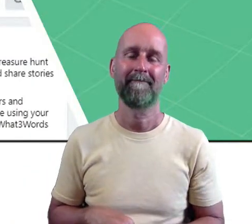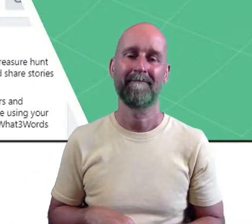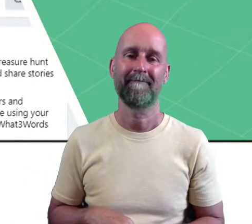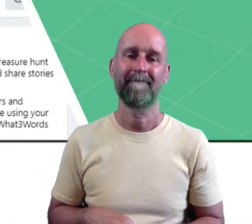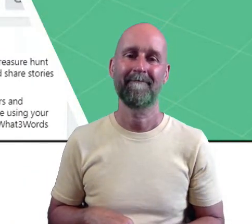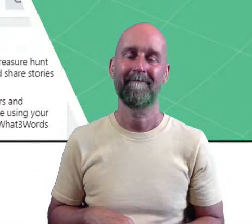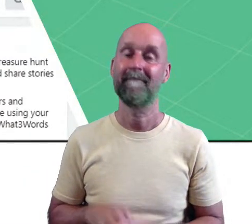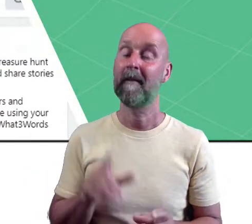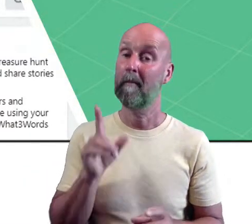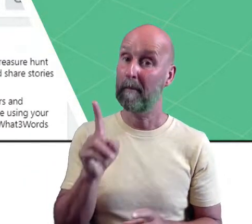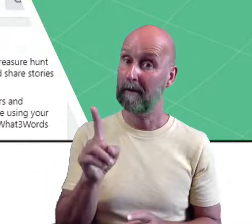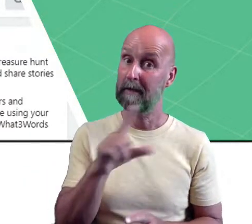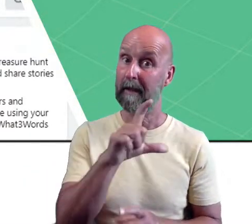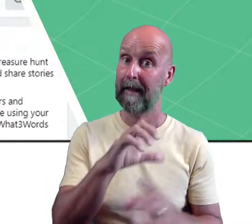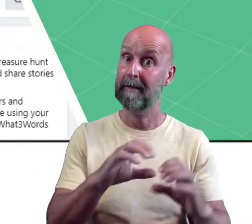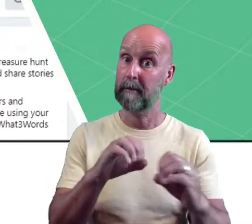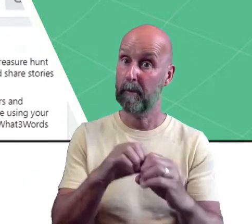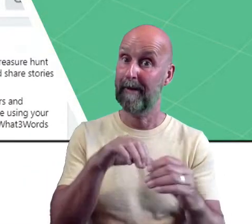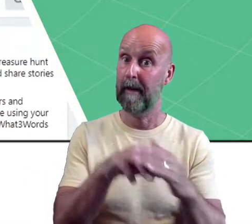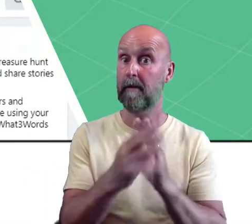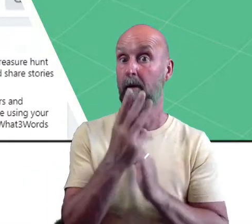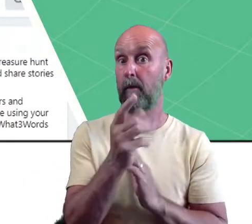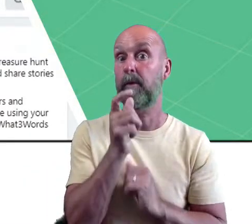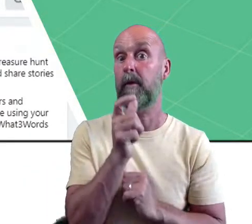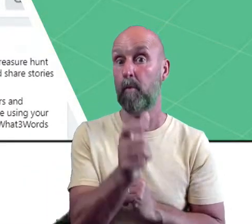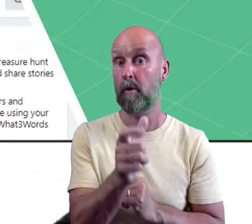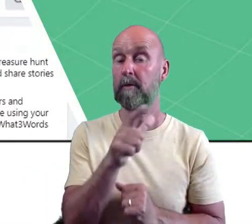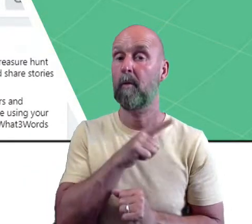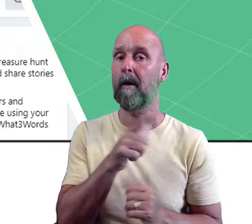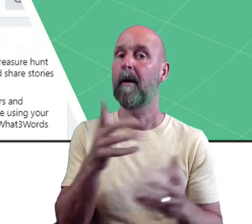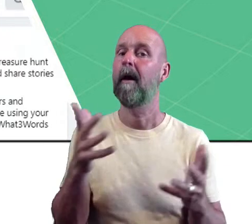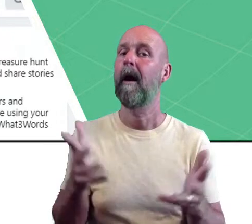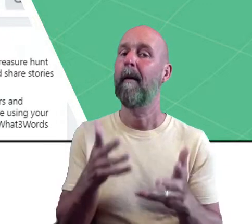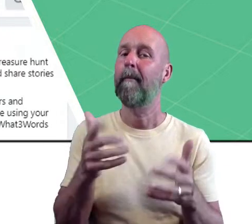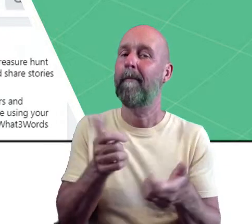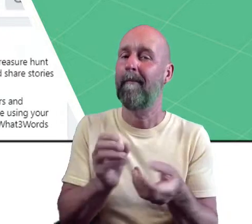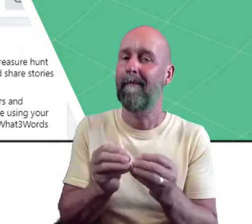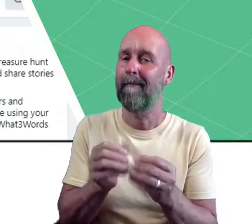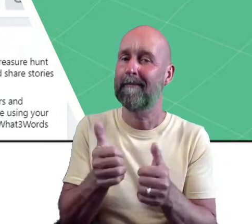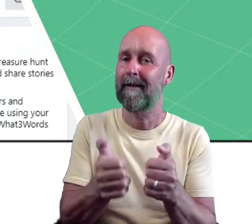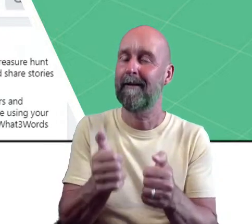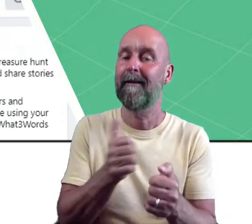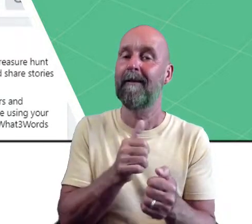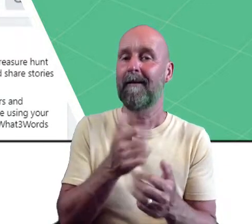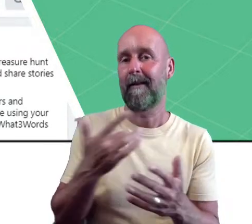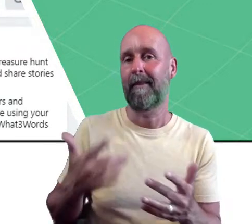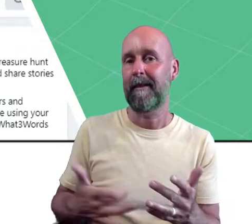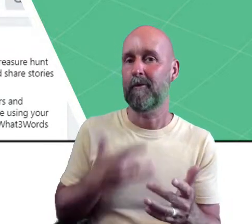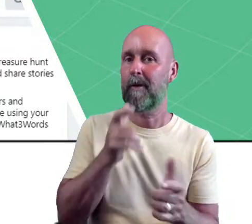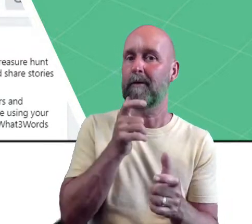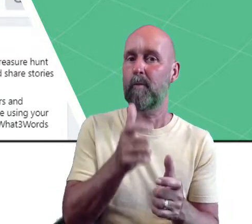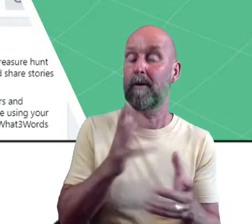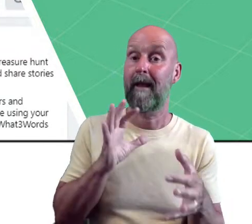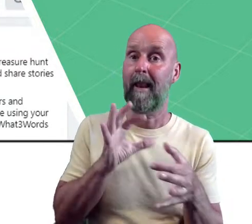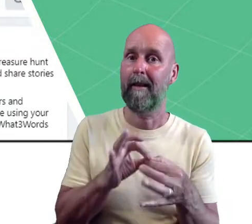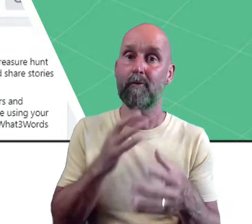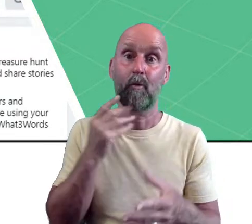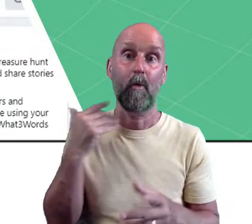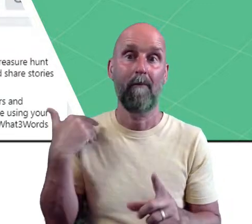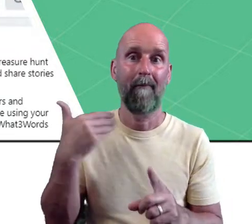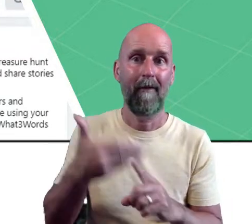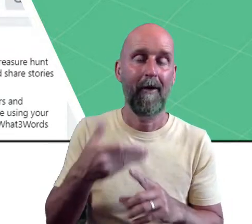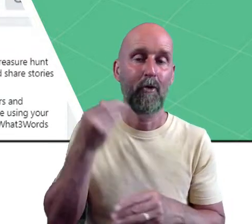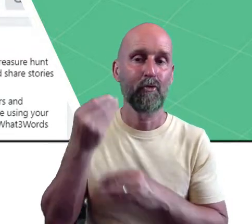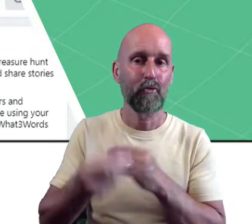But in Canterbury in 3 Words, by creating a playful system where people use the address words to tell stories, players'